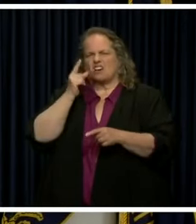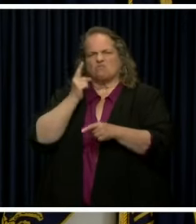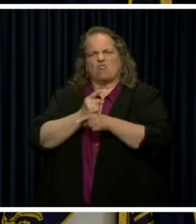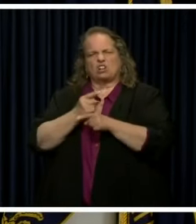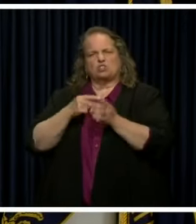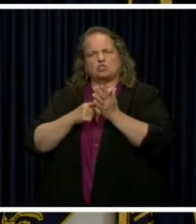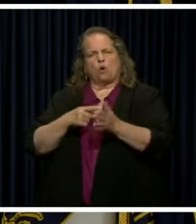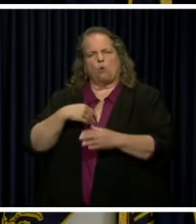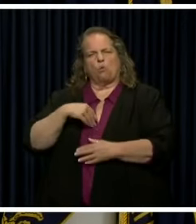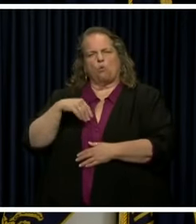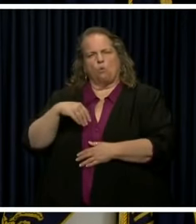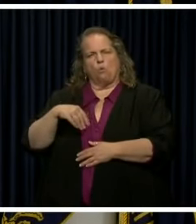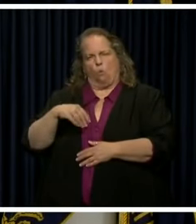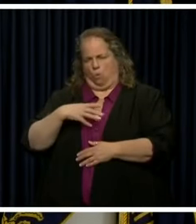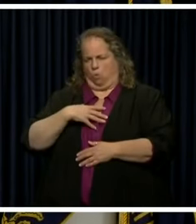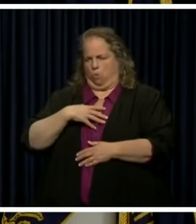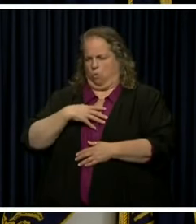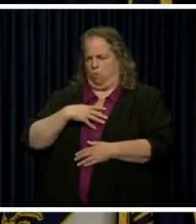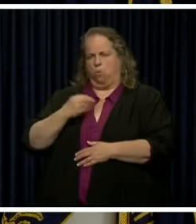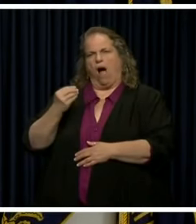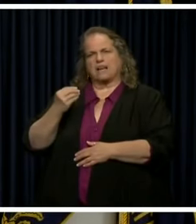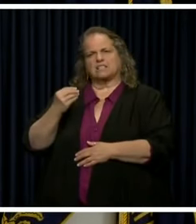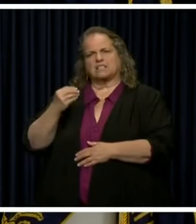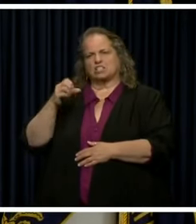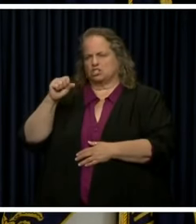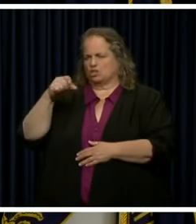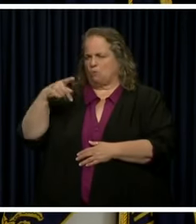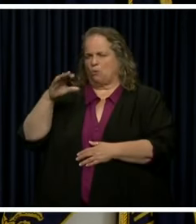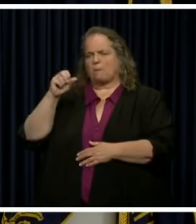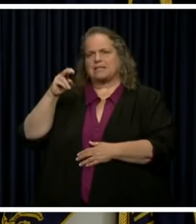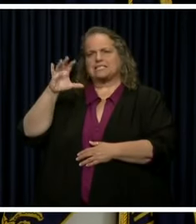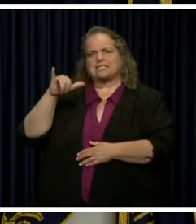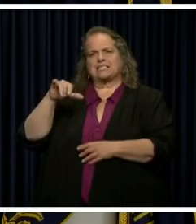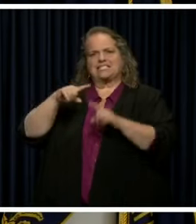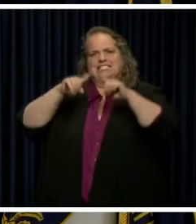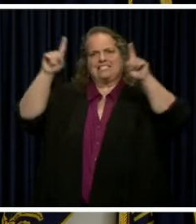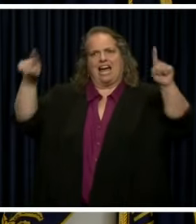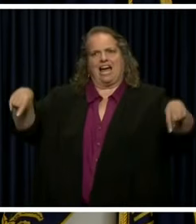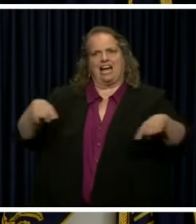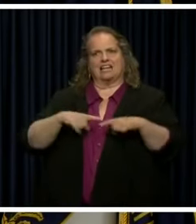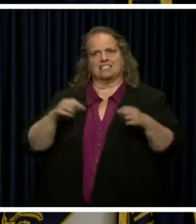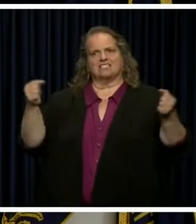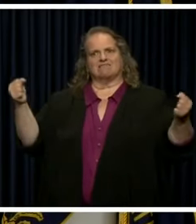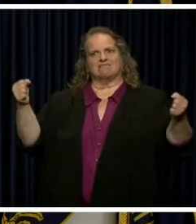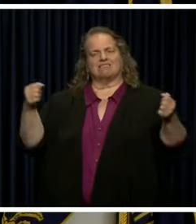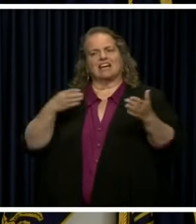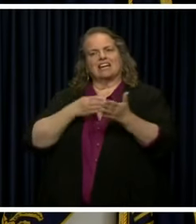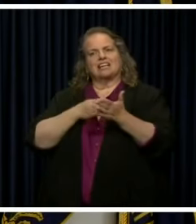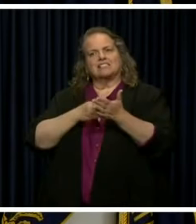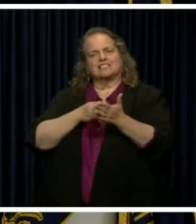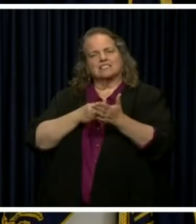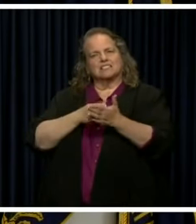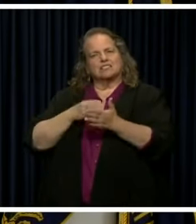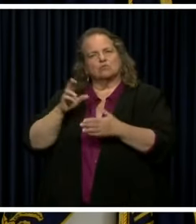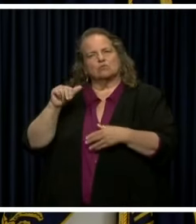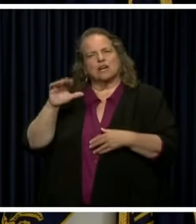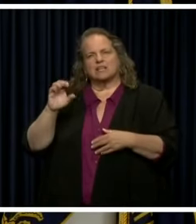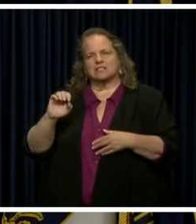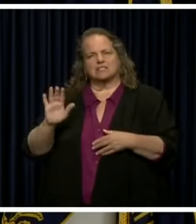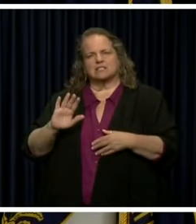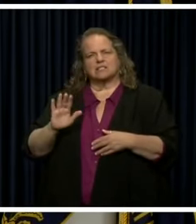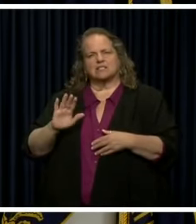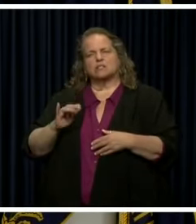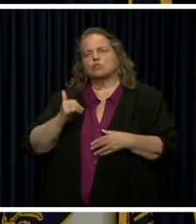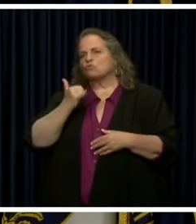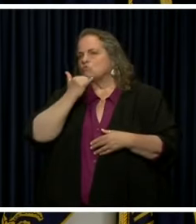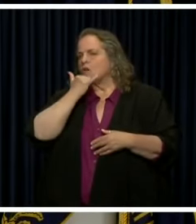signs, here on the Capitol grounds. Now, that might be free speech, but I think it sends the